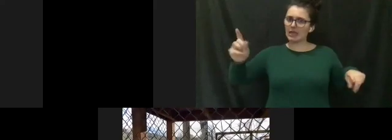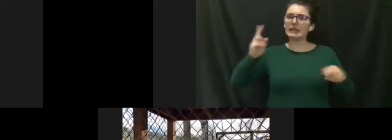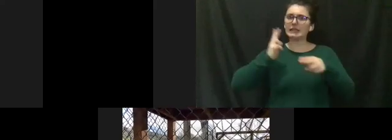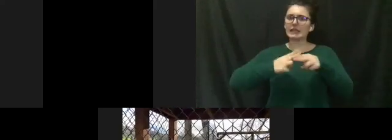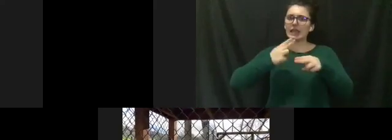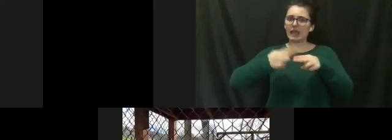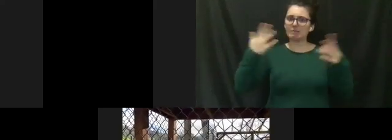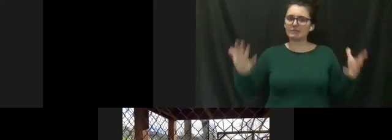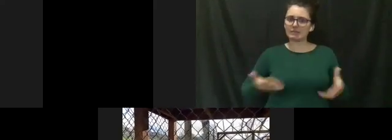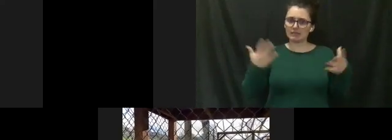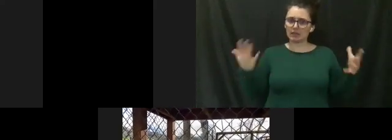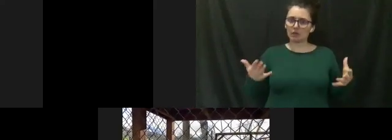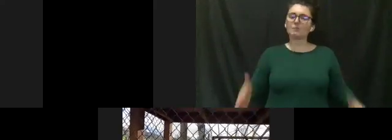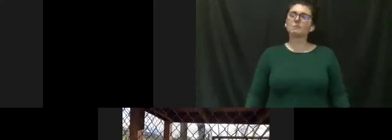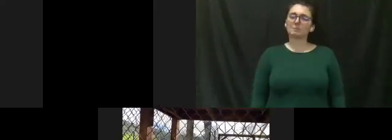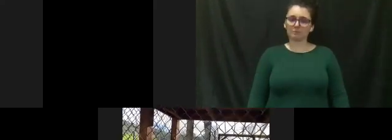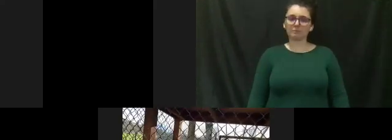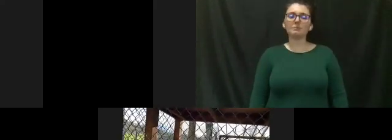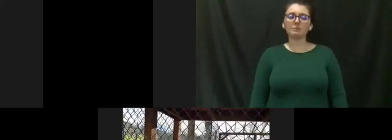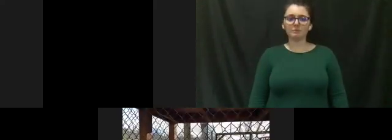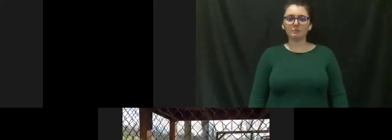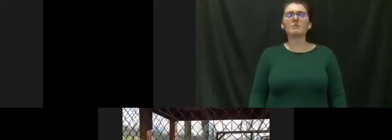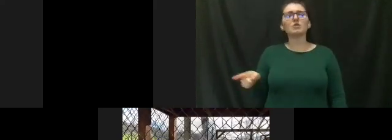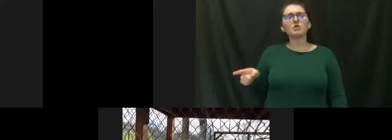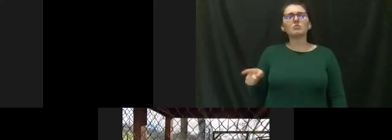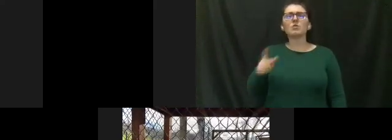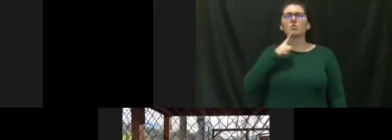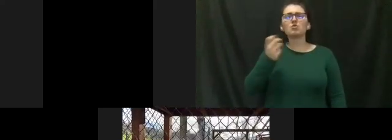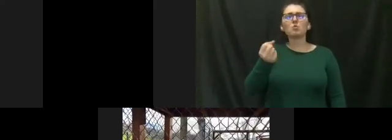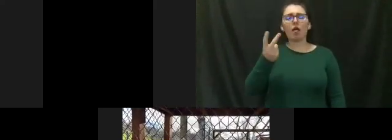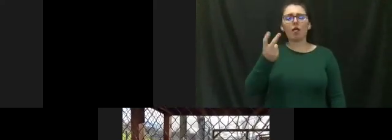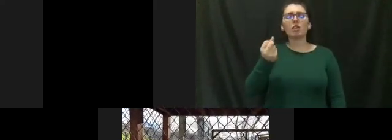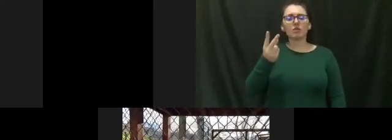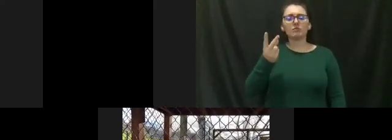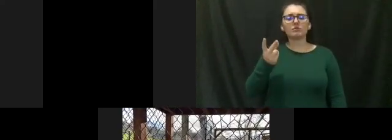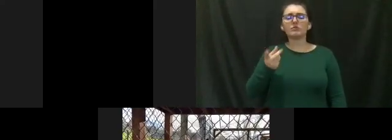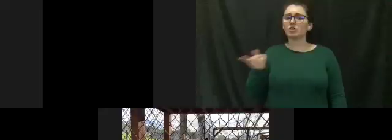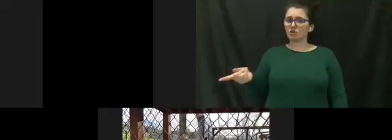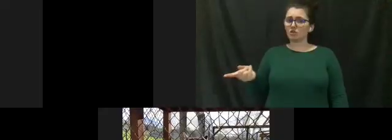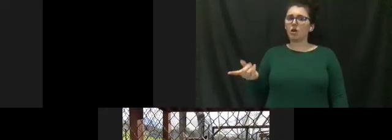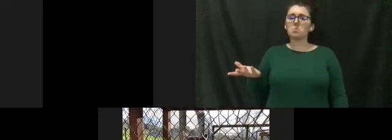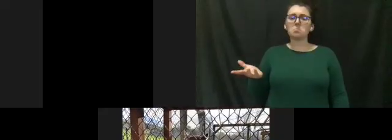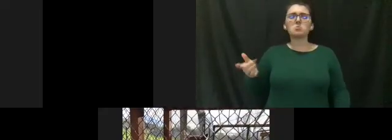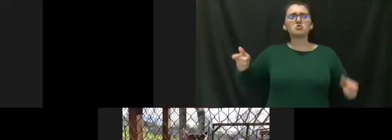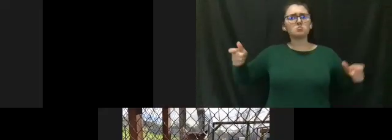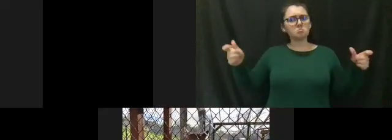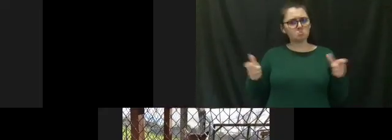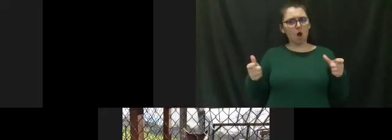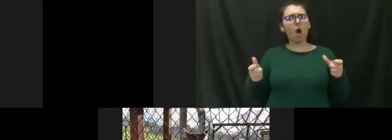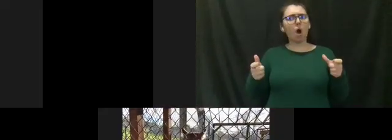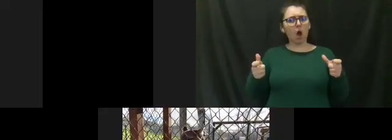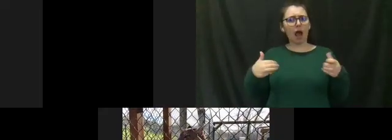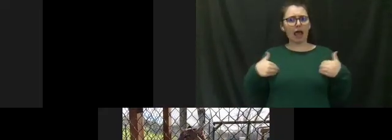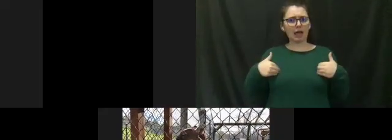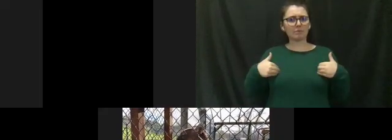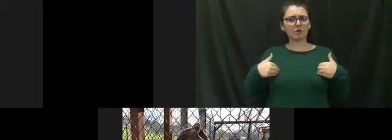America. So Tasha here is about 12 years old, and she's actually a pretty small cougar for her size. She